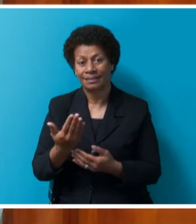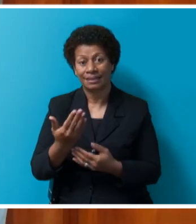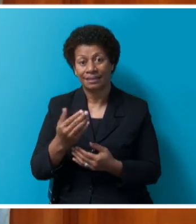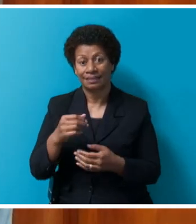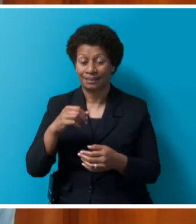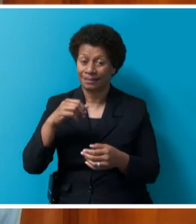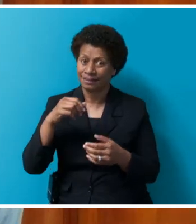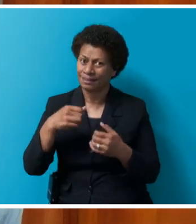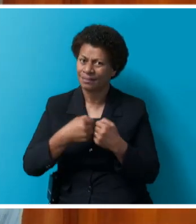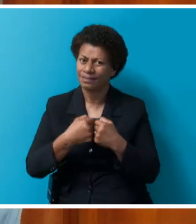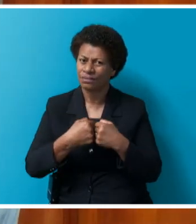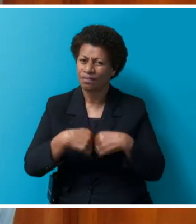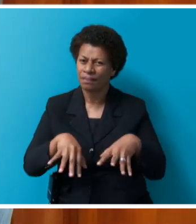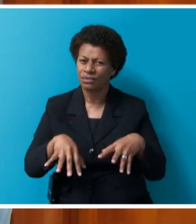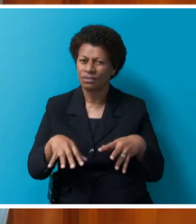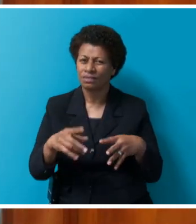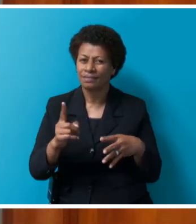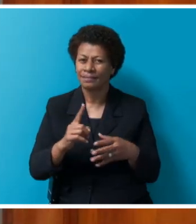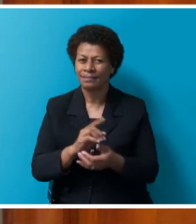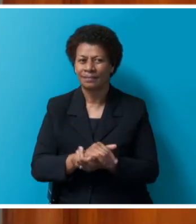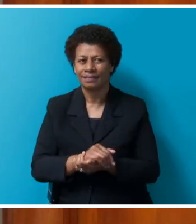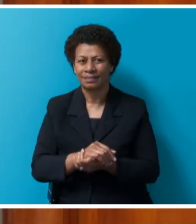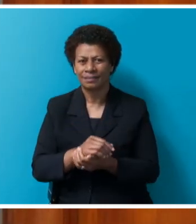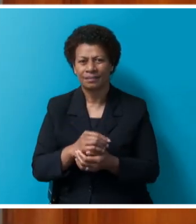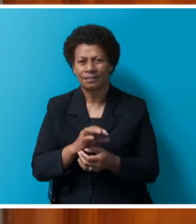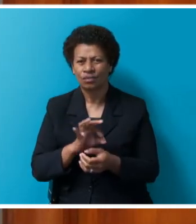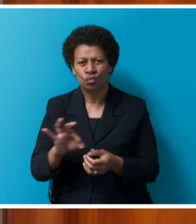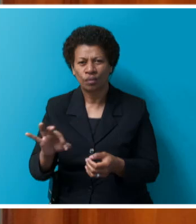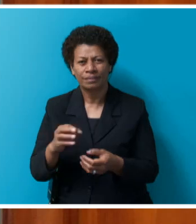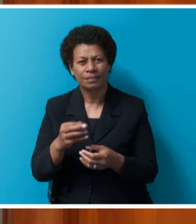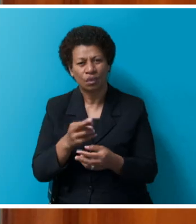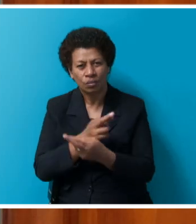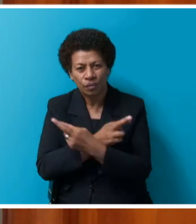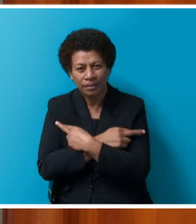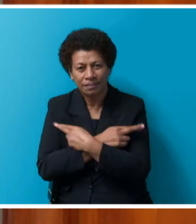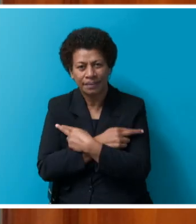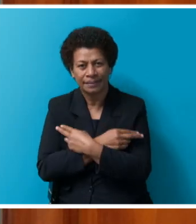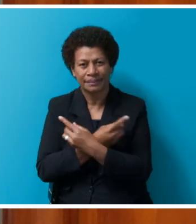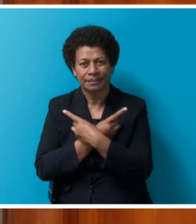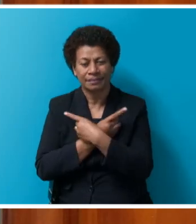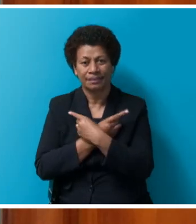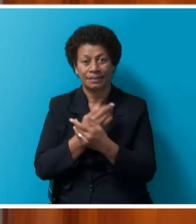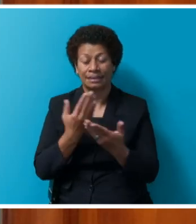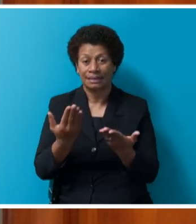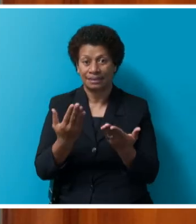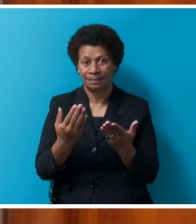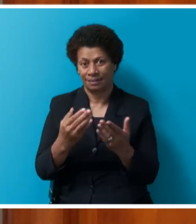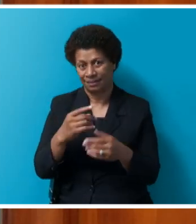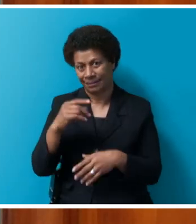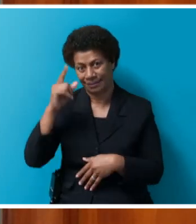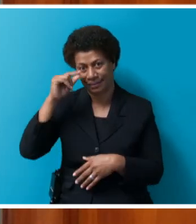damaging, to tarnish its dignity and disrespect an integral pillar of Itaukei tradition and Fiji's very